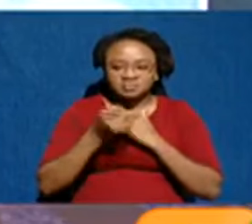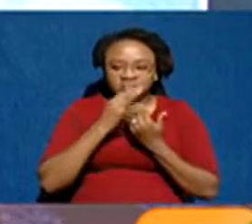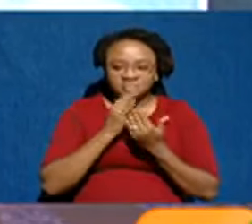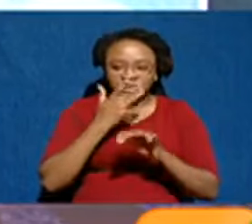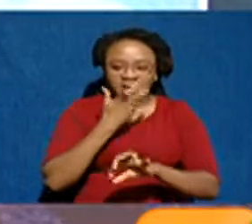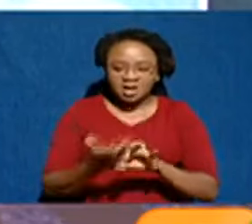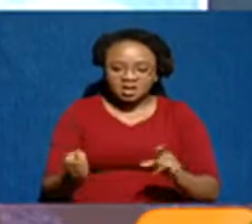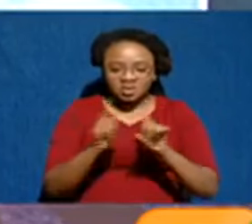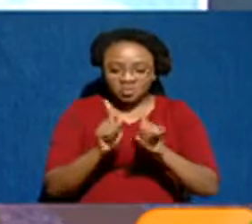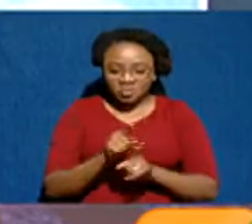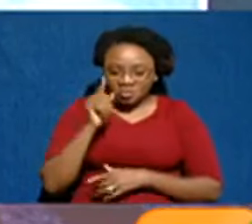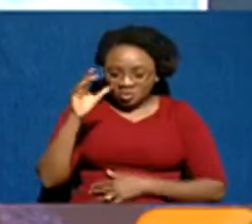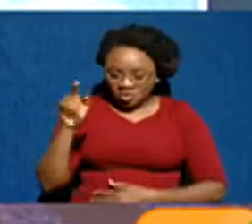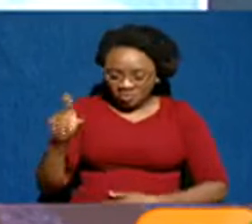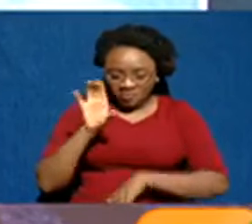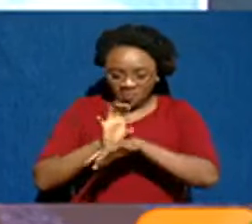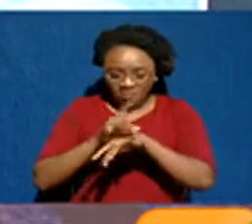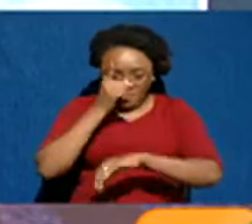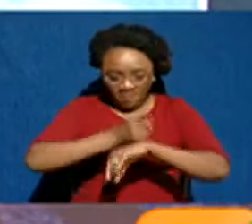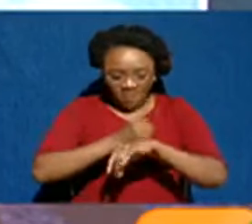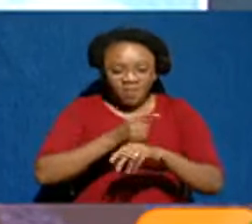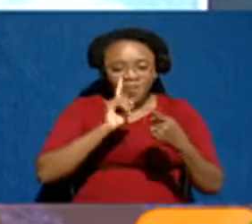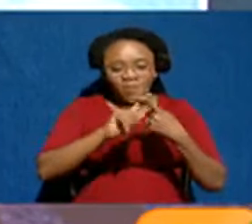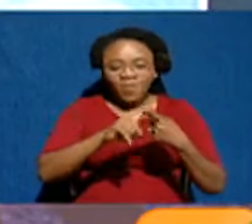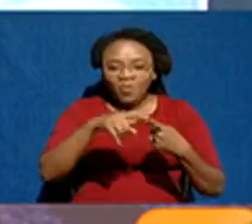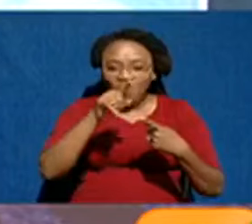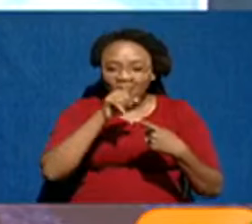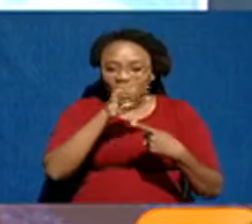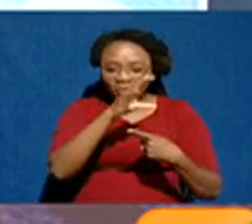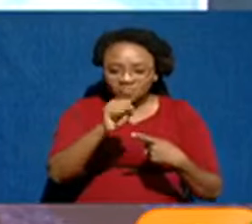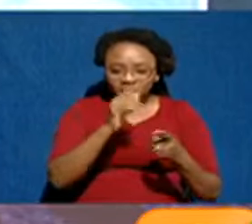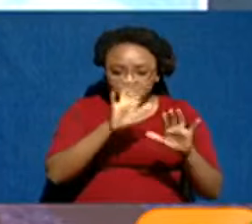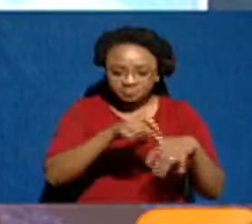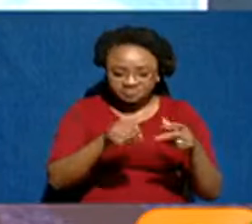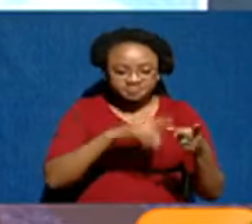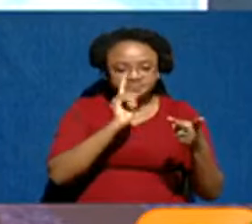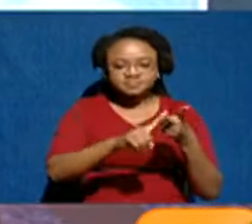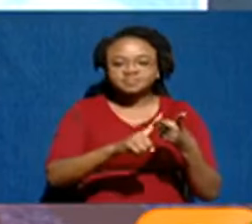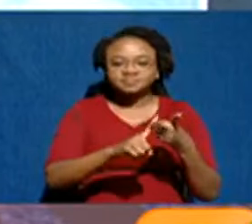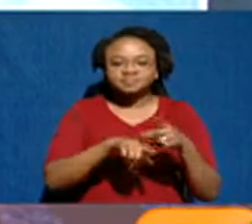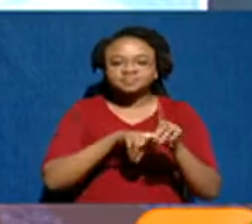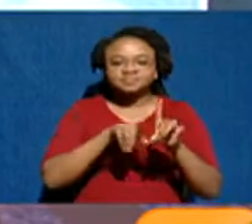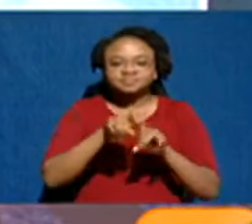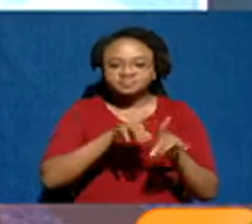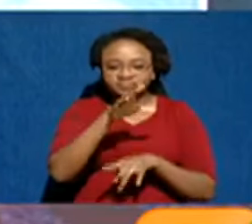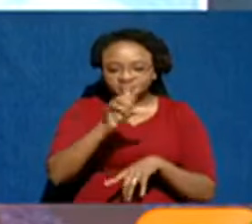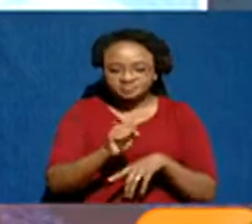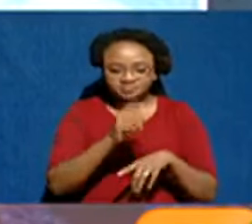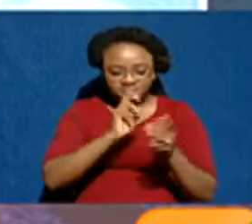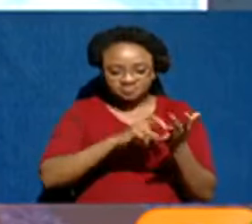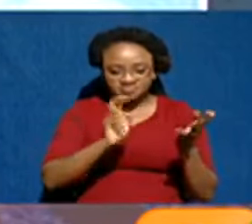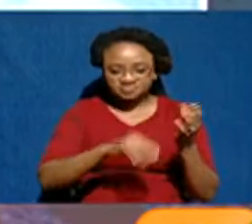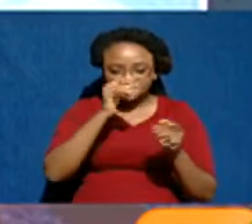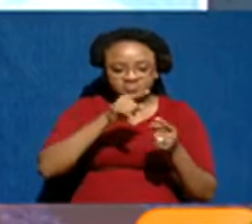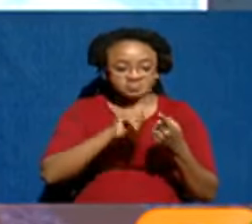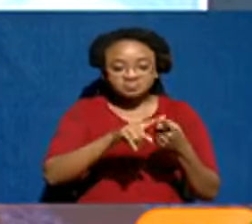want cabinet secretaries for agriculture and his transport counterpart to step aside following the